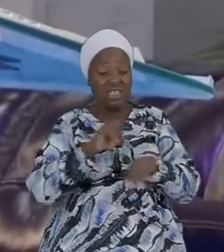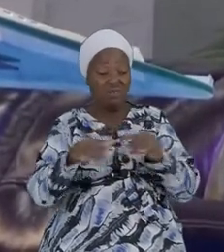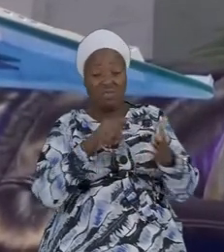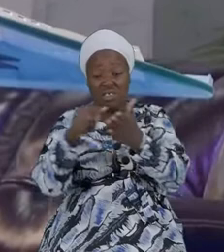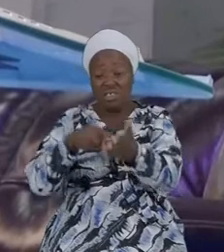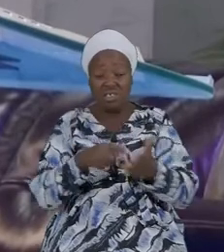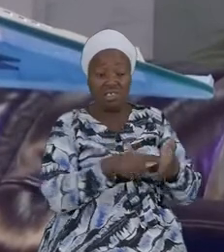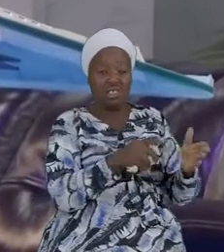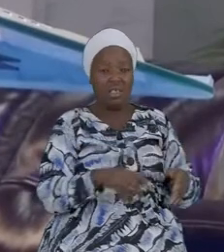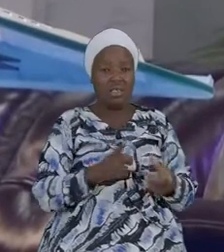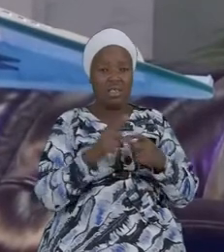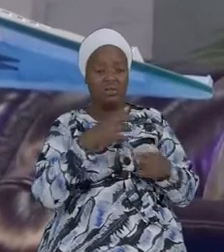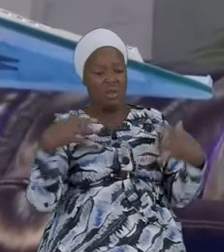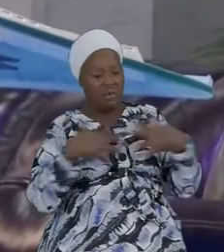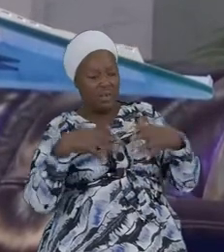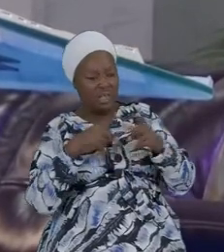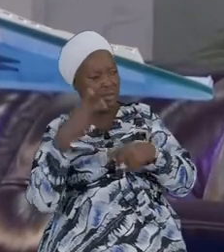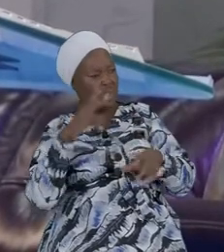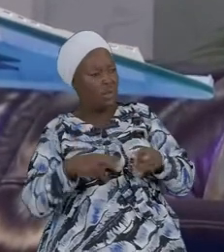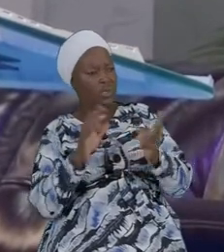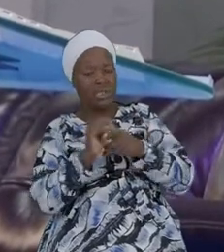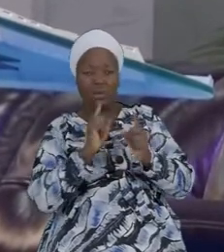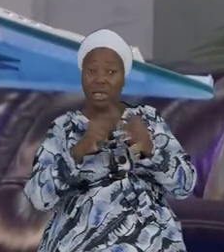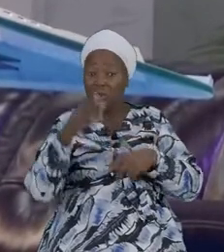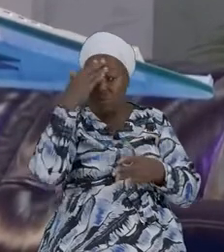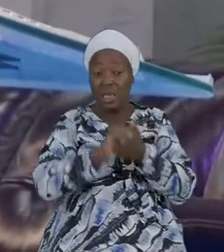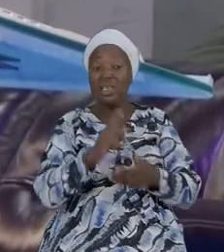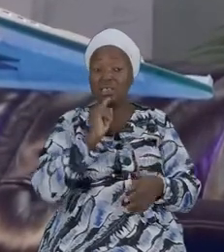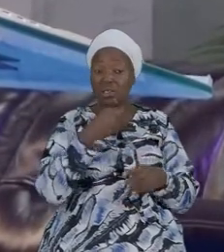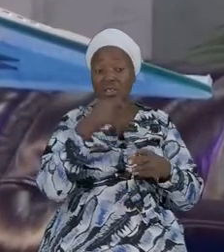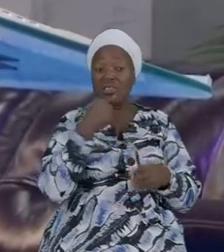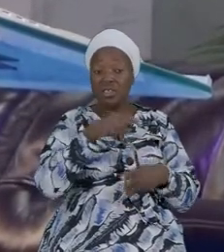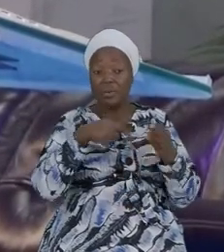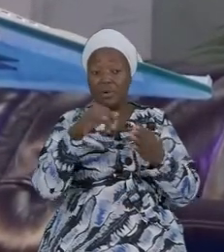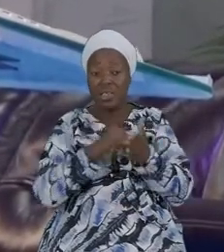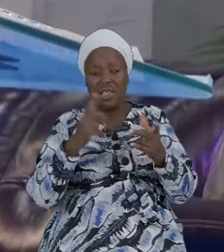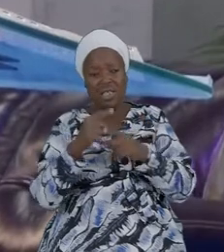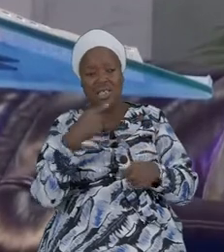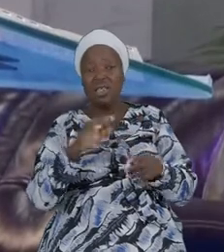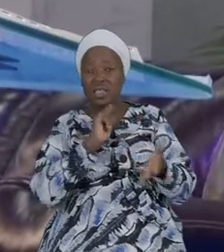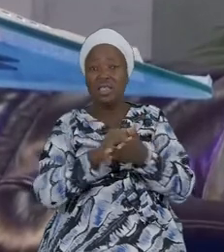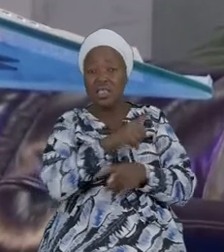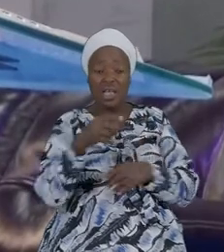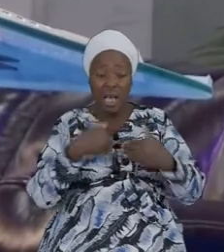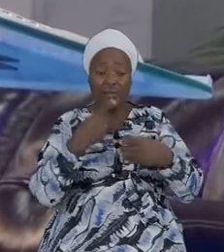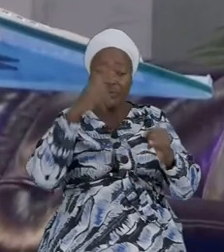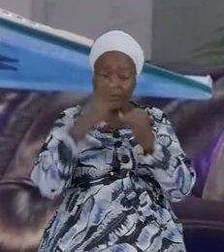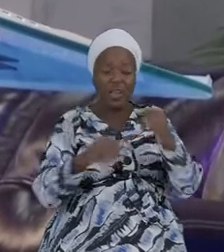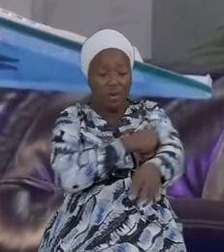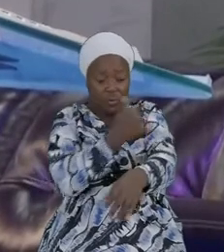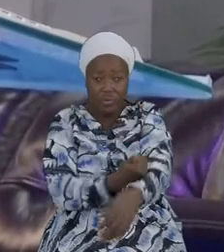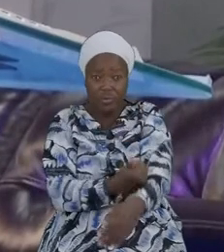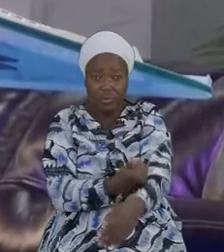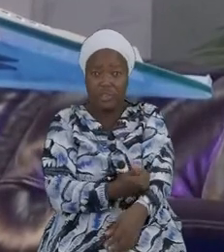can do that. And you see the way they are talking. And you know they mean it. And they say they have the final